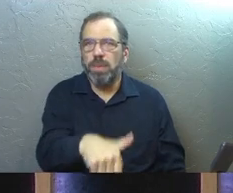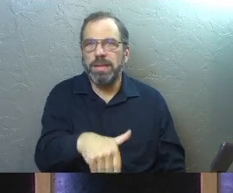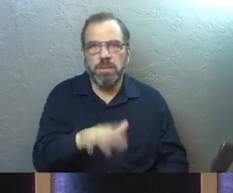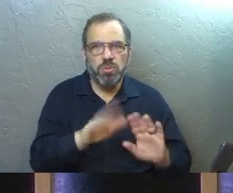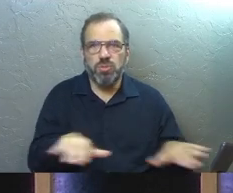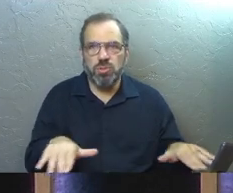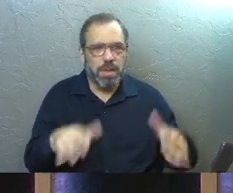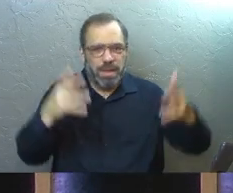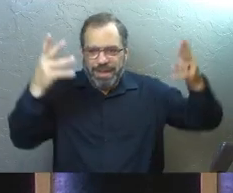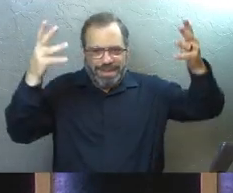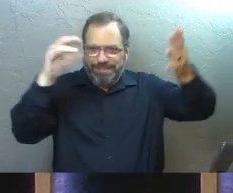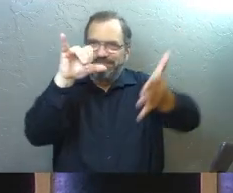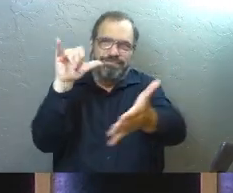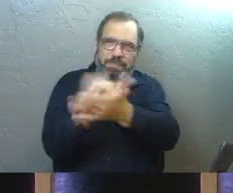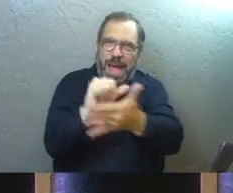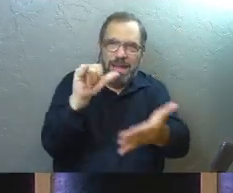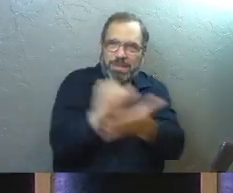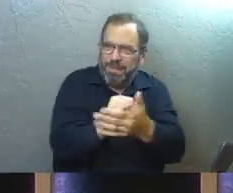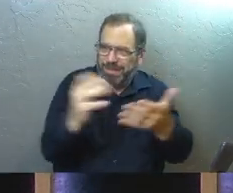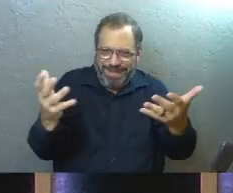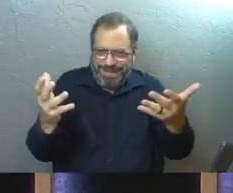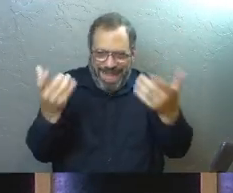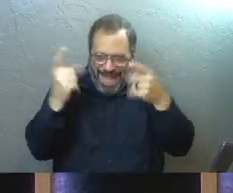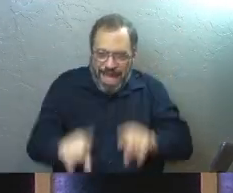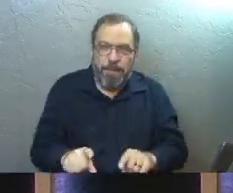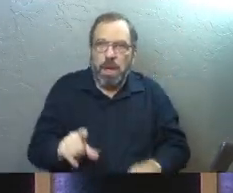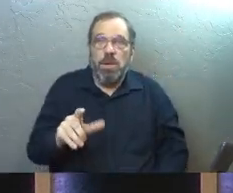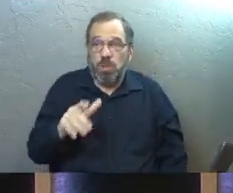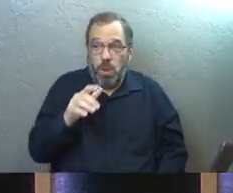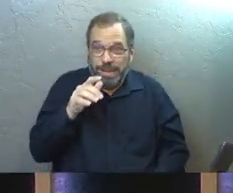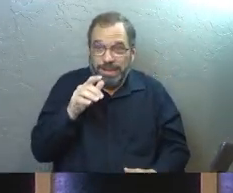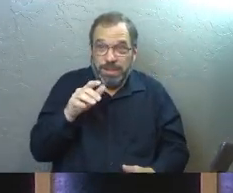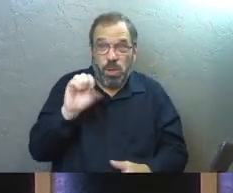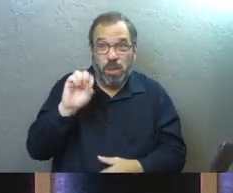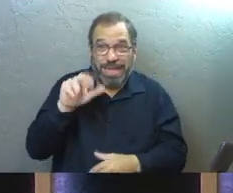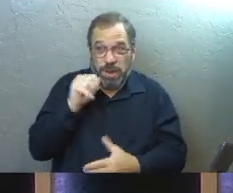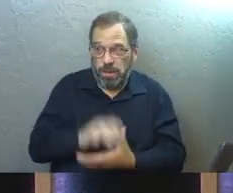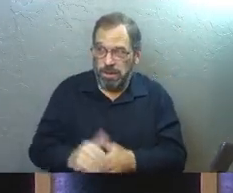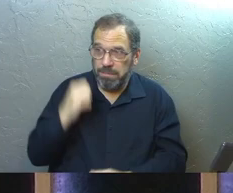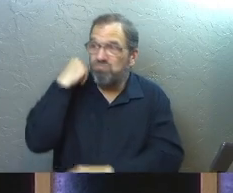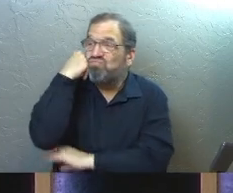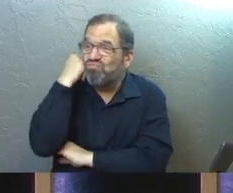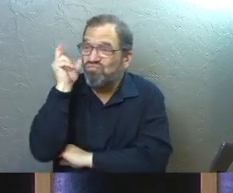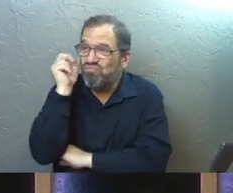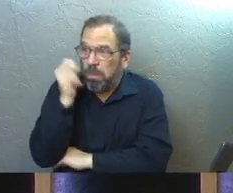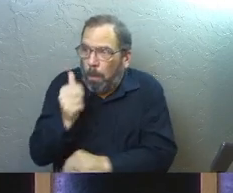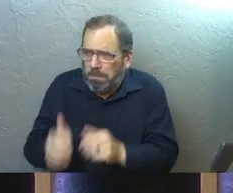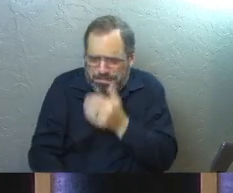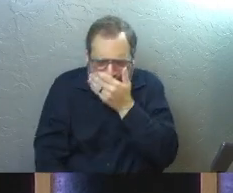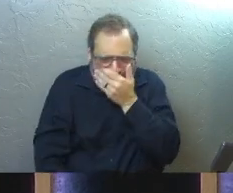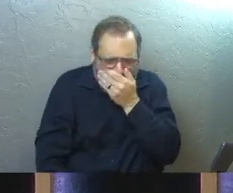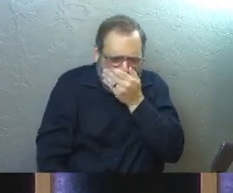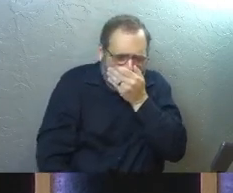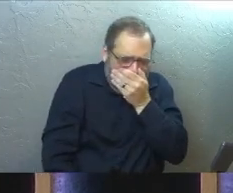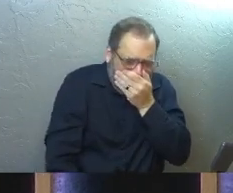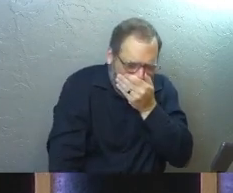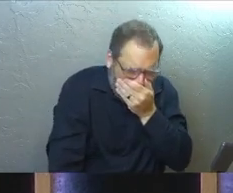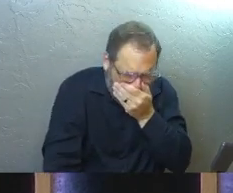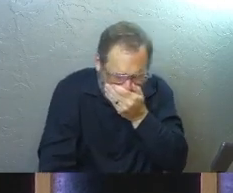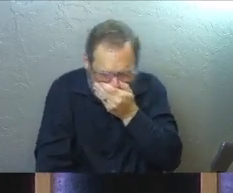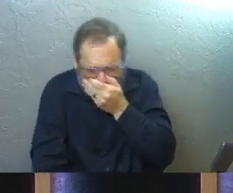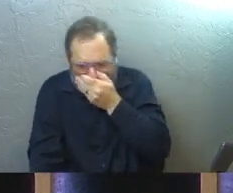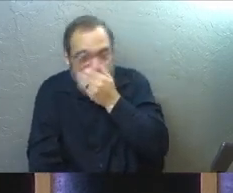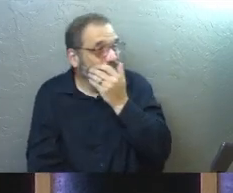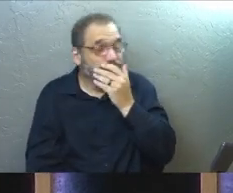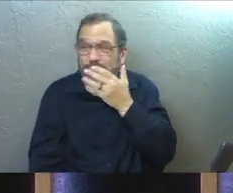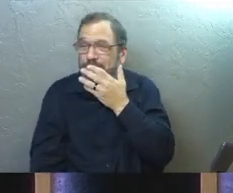like, there's just no way this is going to happen. And so she laughs to herself silently. So